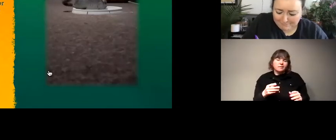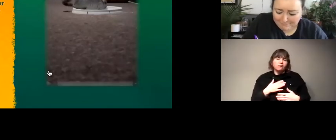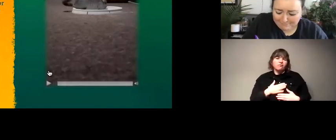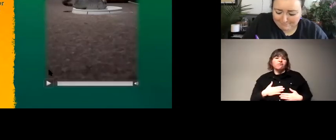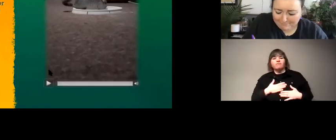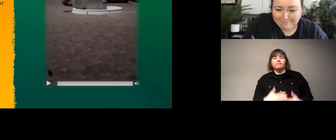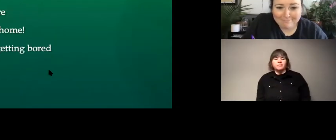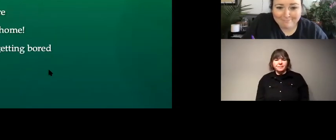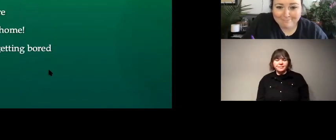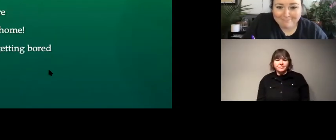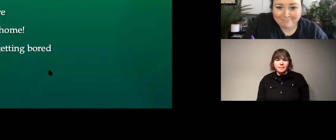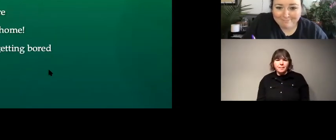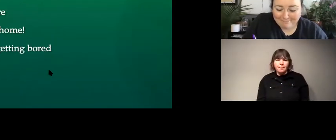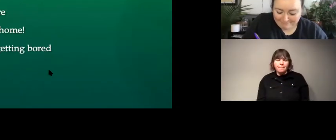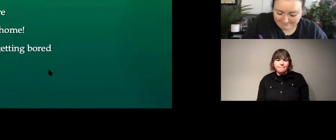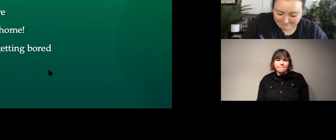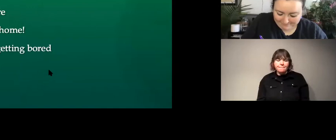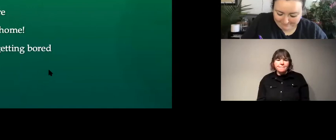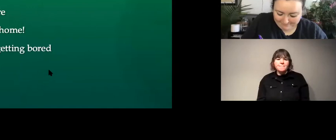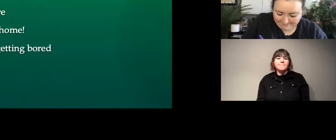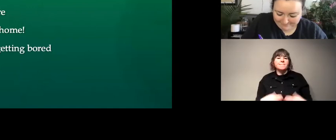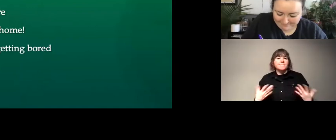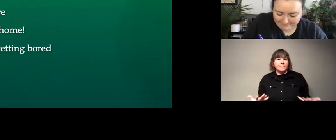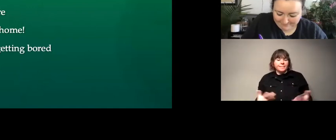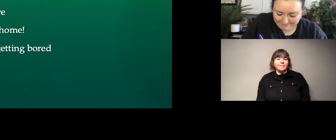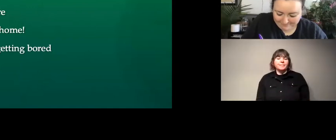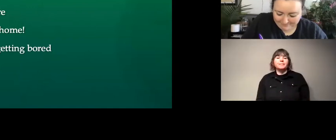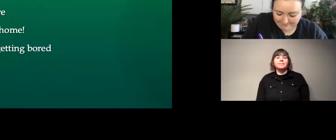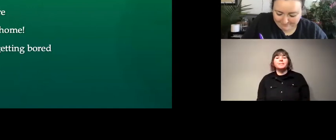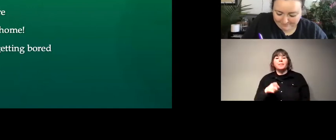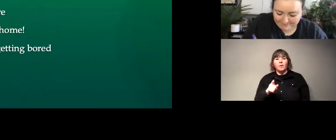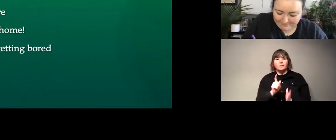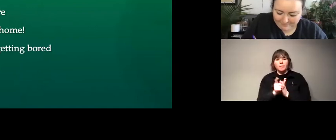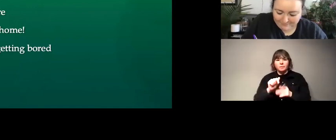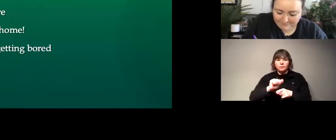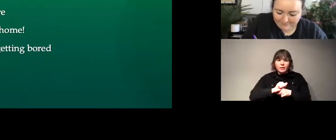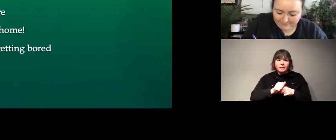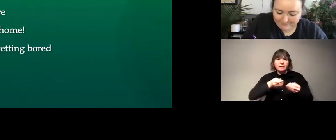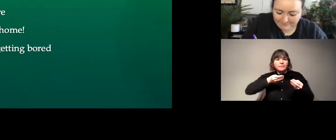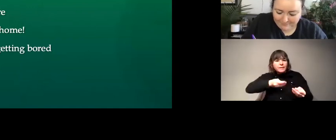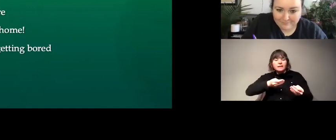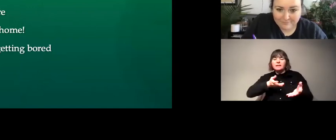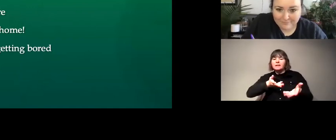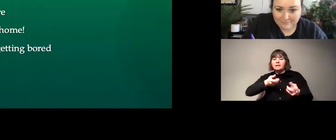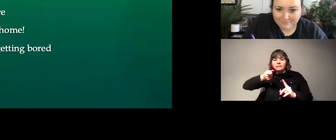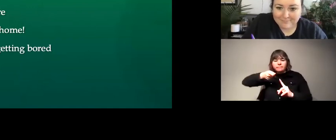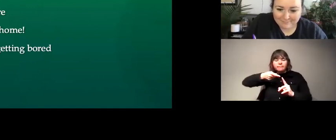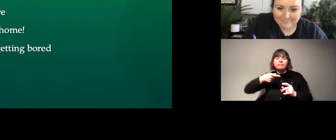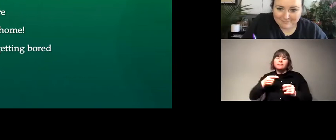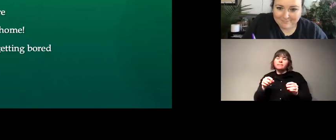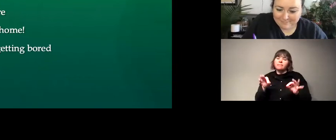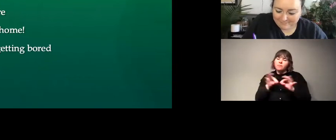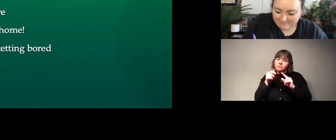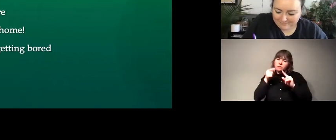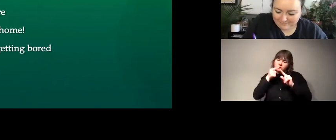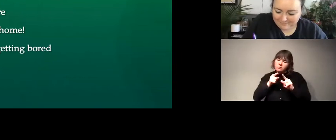Now, in these moments, our favorite part of the job is to bond with our animals. We